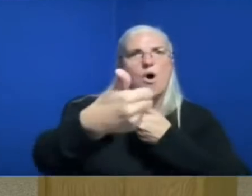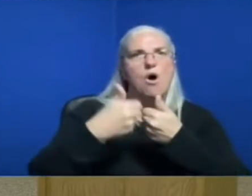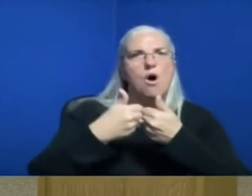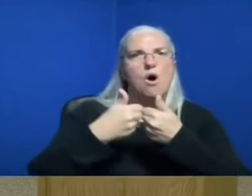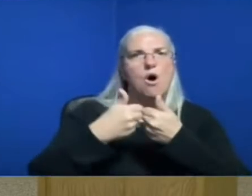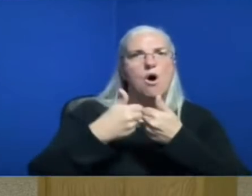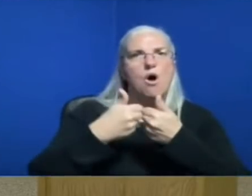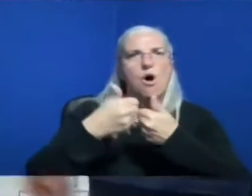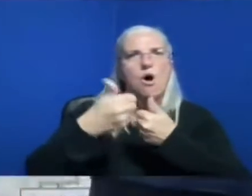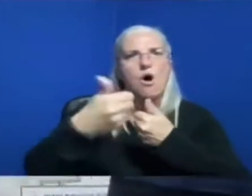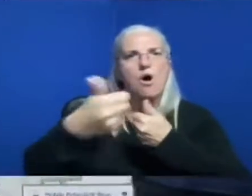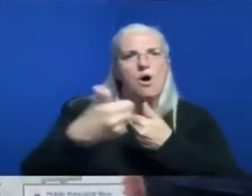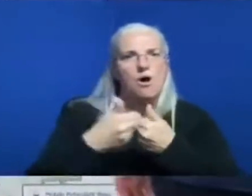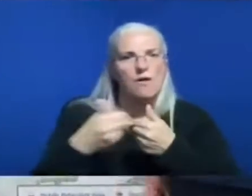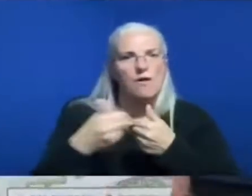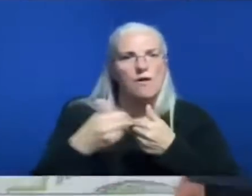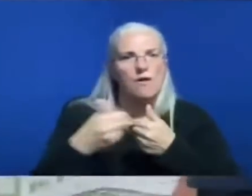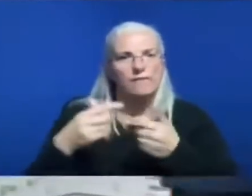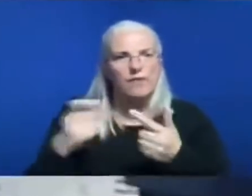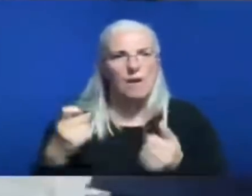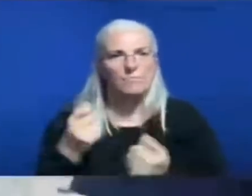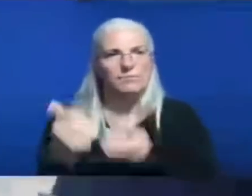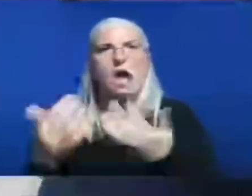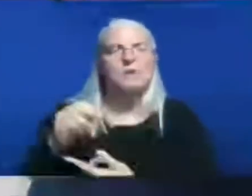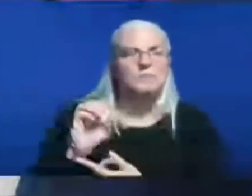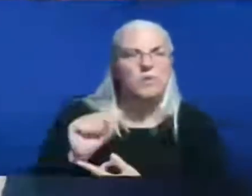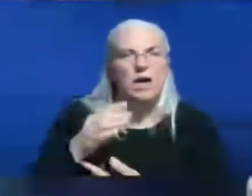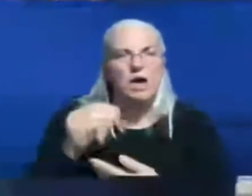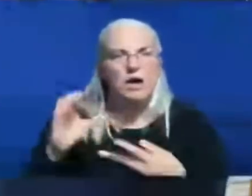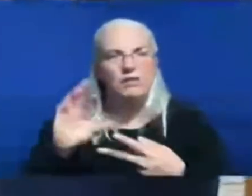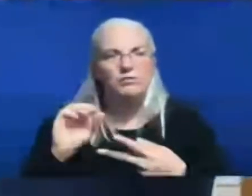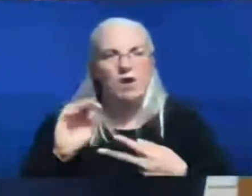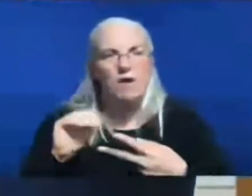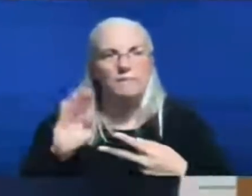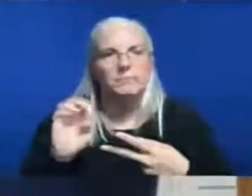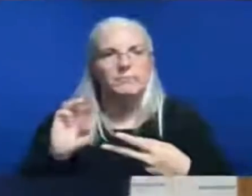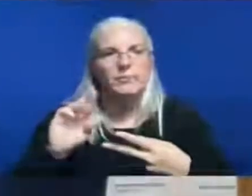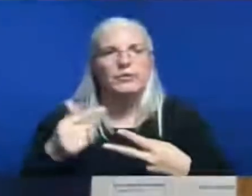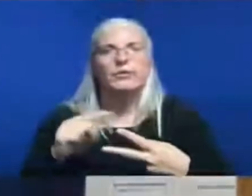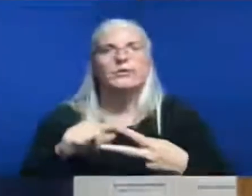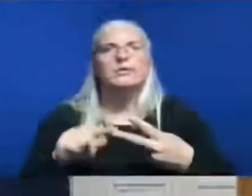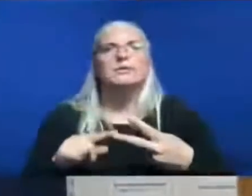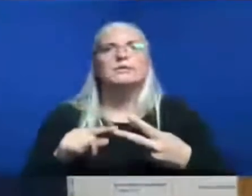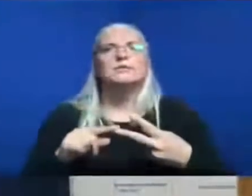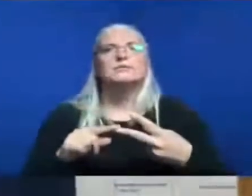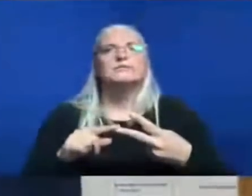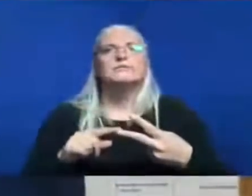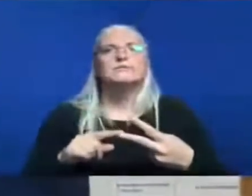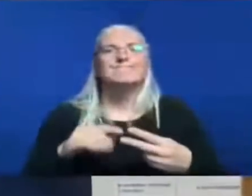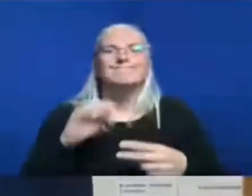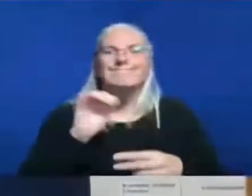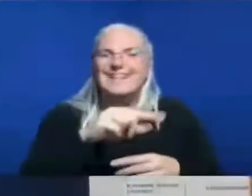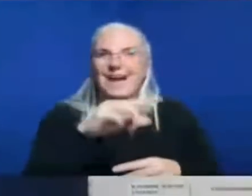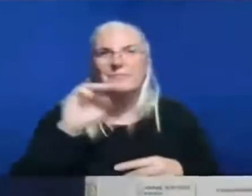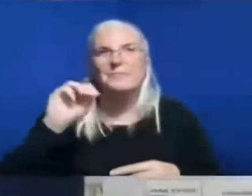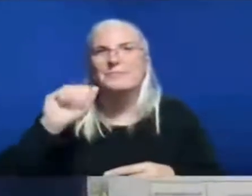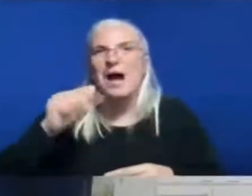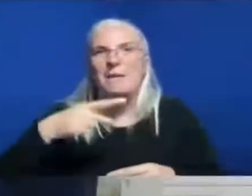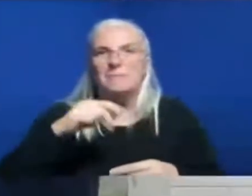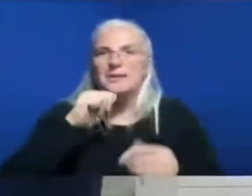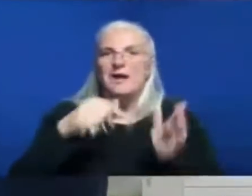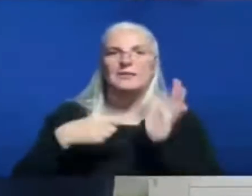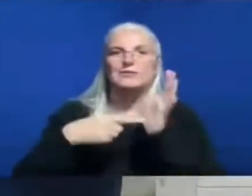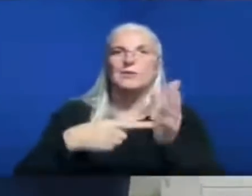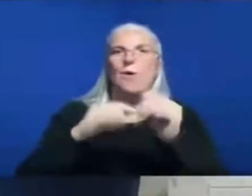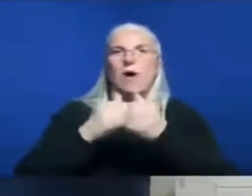ways out from this. This map really isn't a good representation of the distance that's in there. We showed about 11 miles away, 12 miles away from those